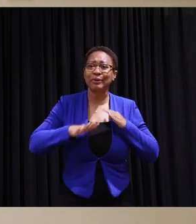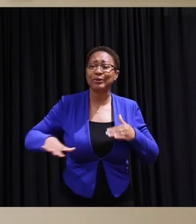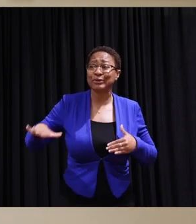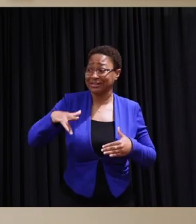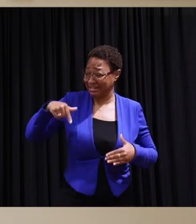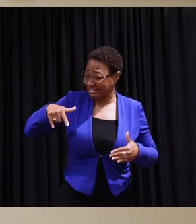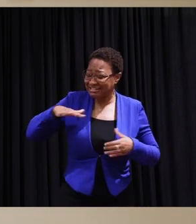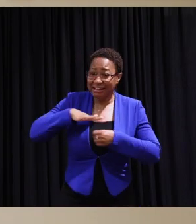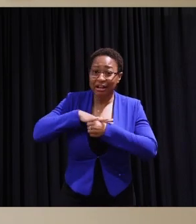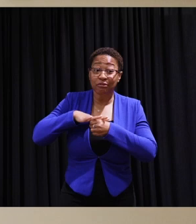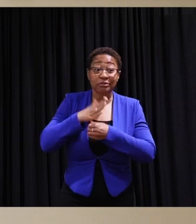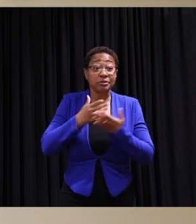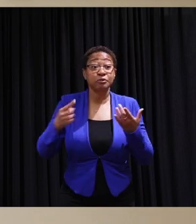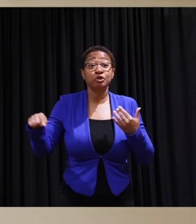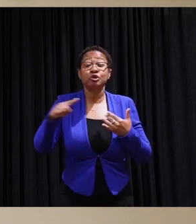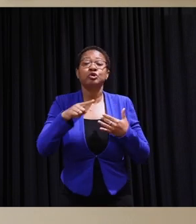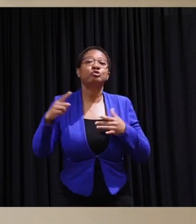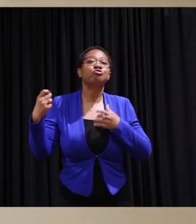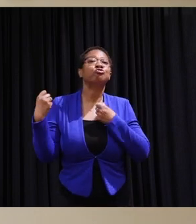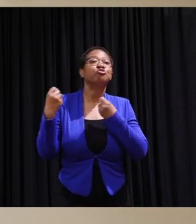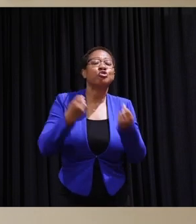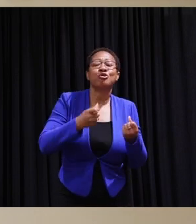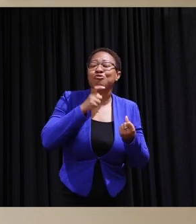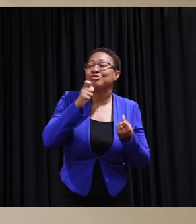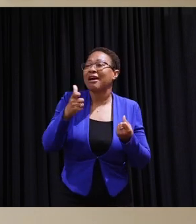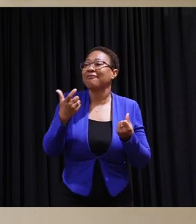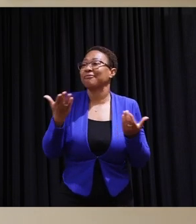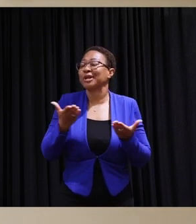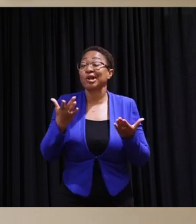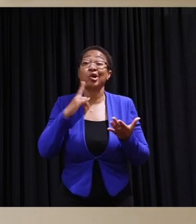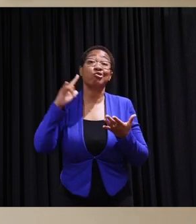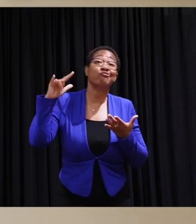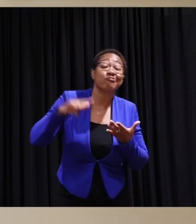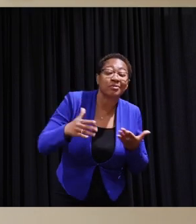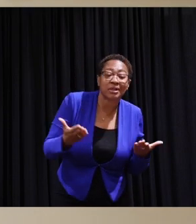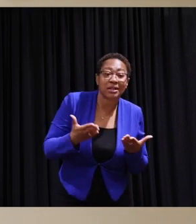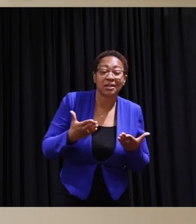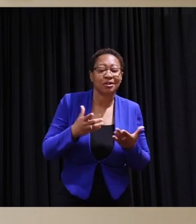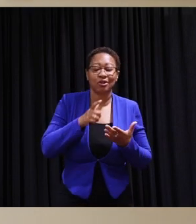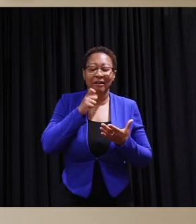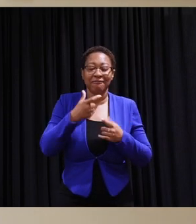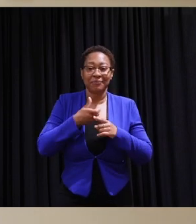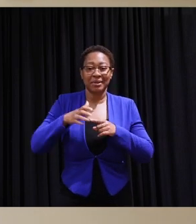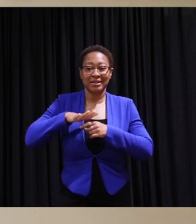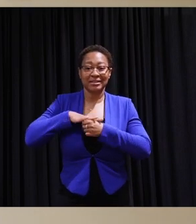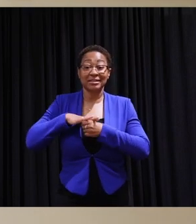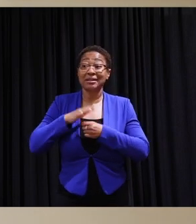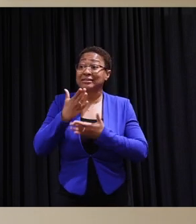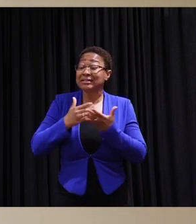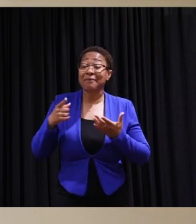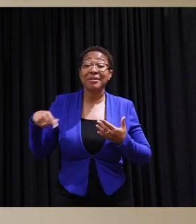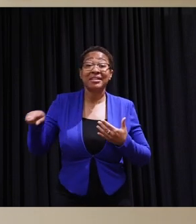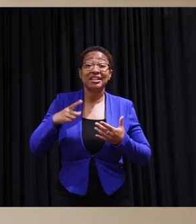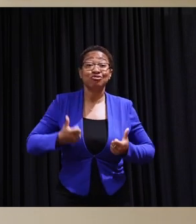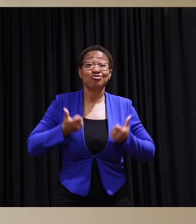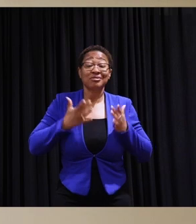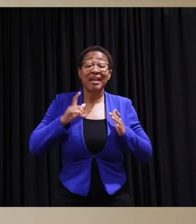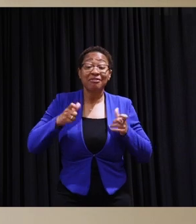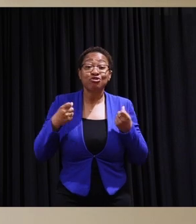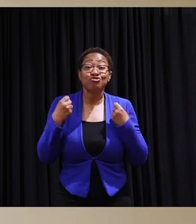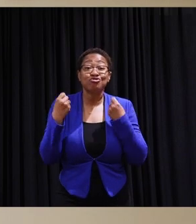this area. If some of you have come in and you're not from this area, some of the residents have to